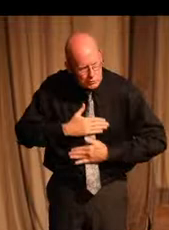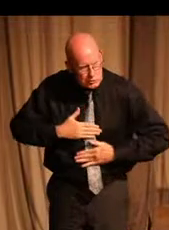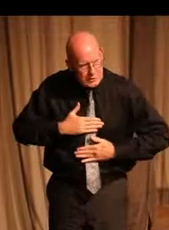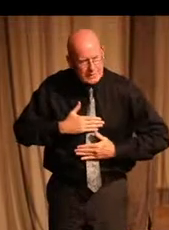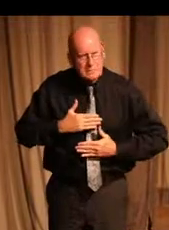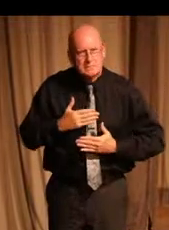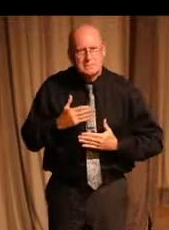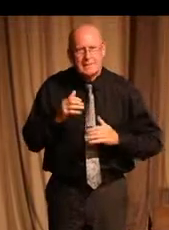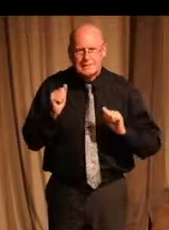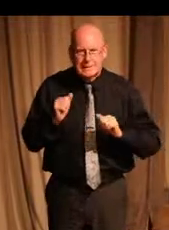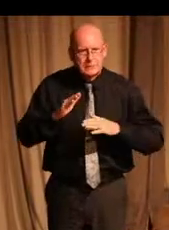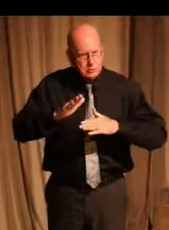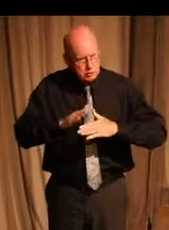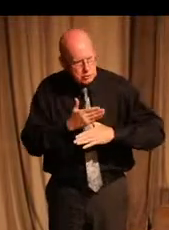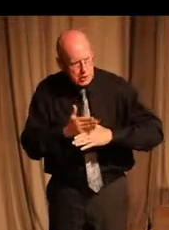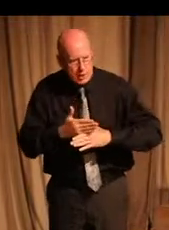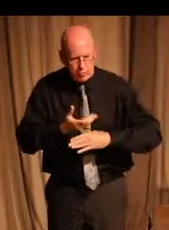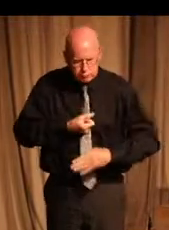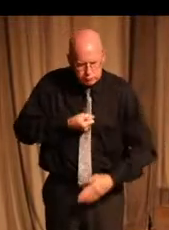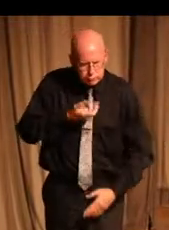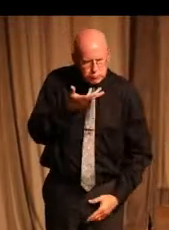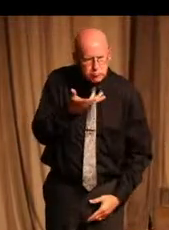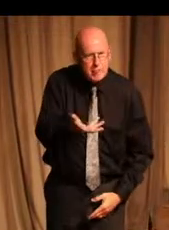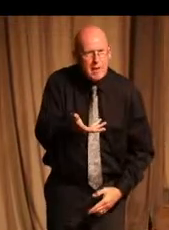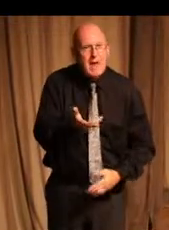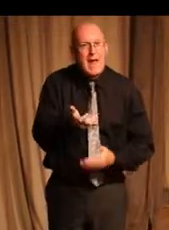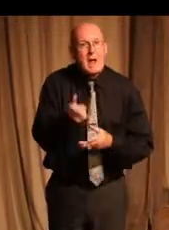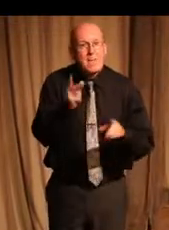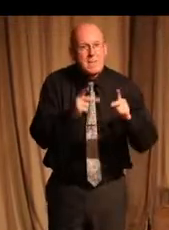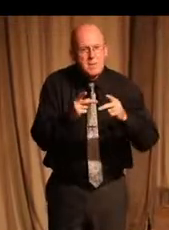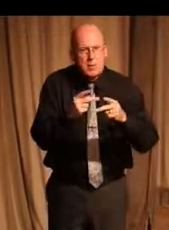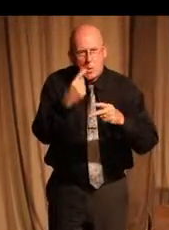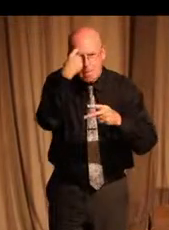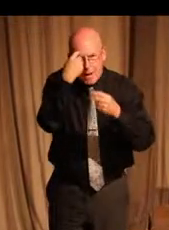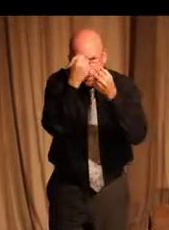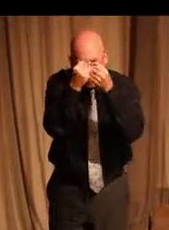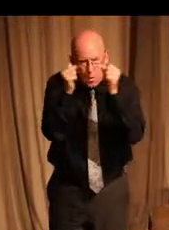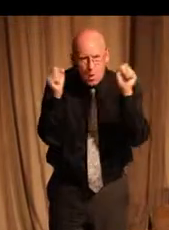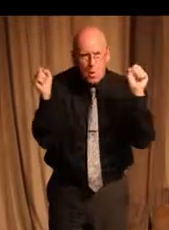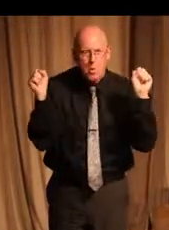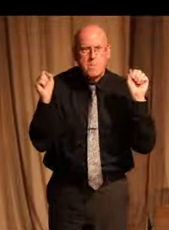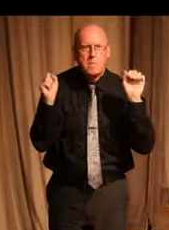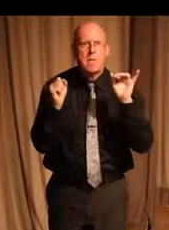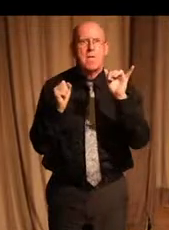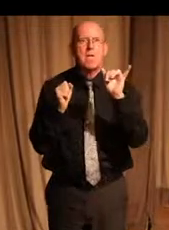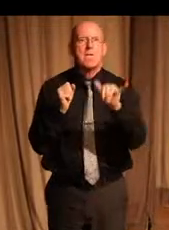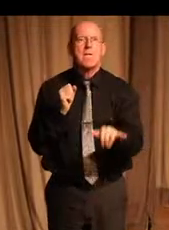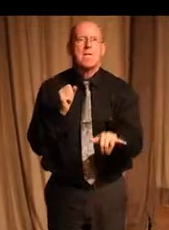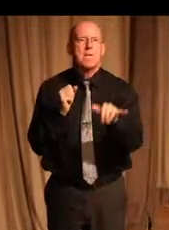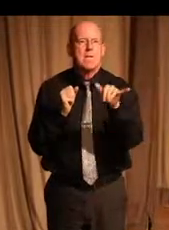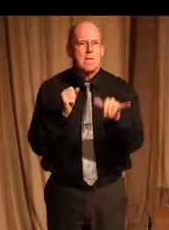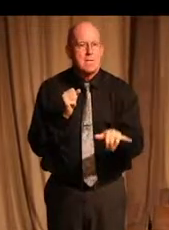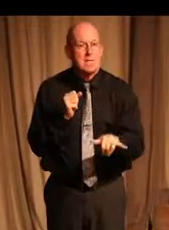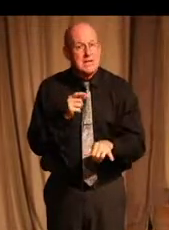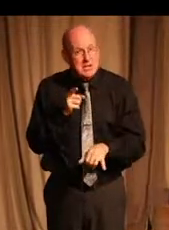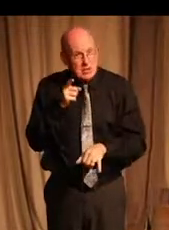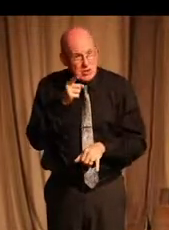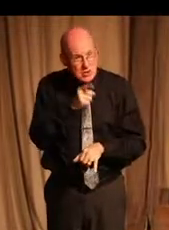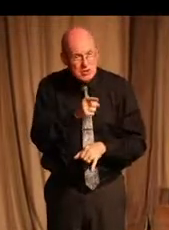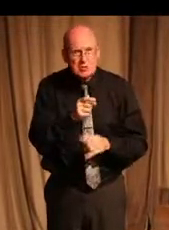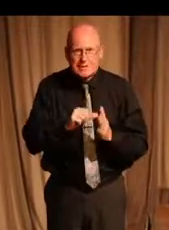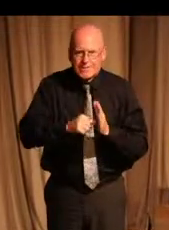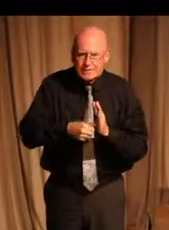to share and to open the mind and to share with also Black and African people in